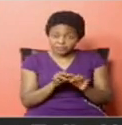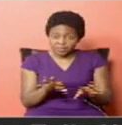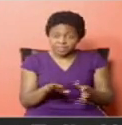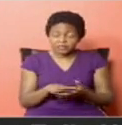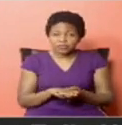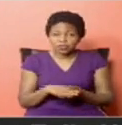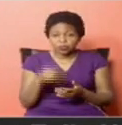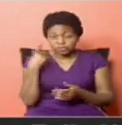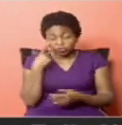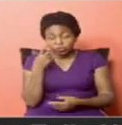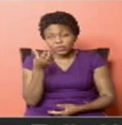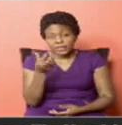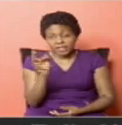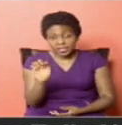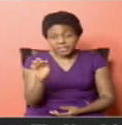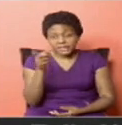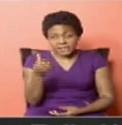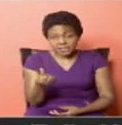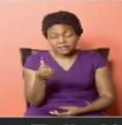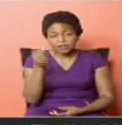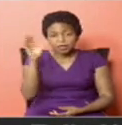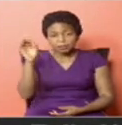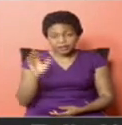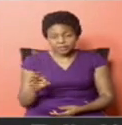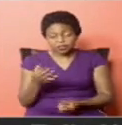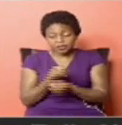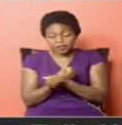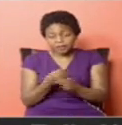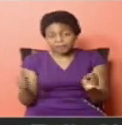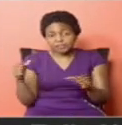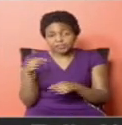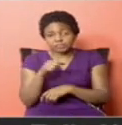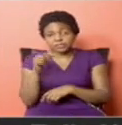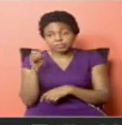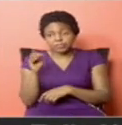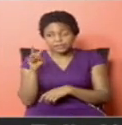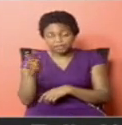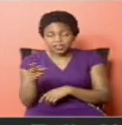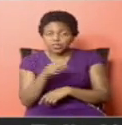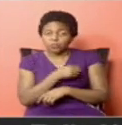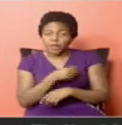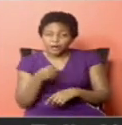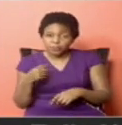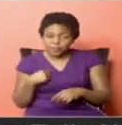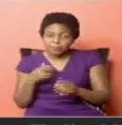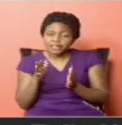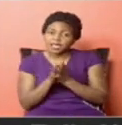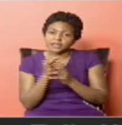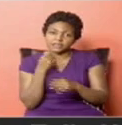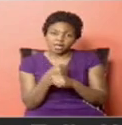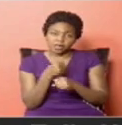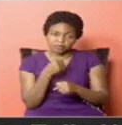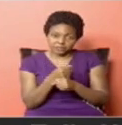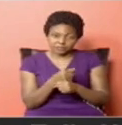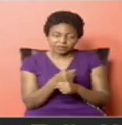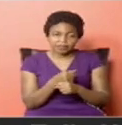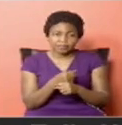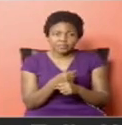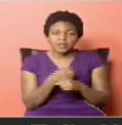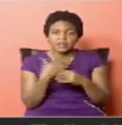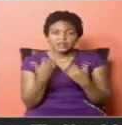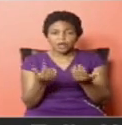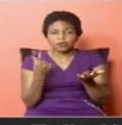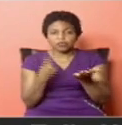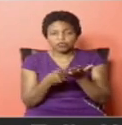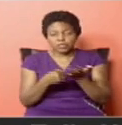that 86% of the survivors of gender-based violence were women and girls. According